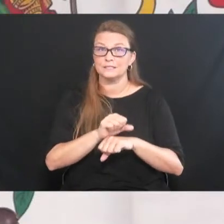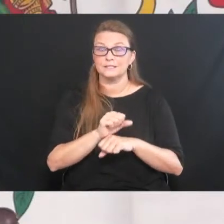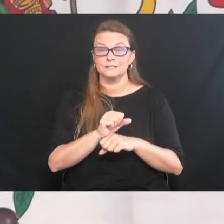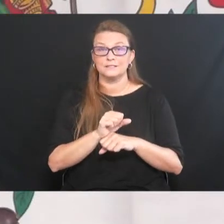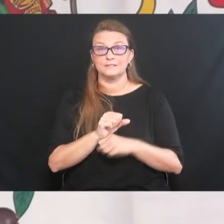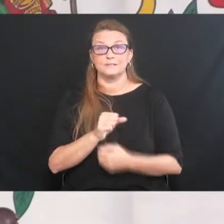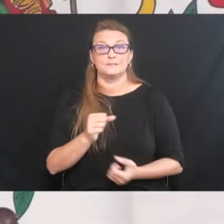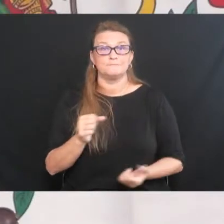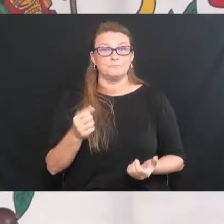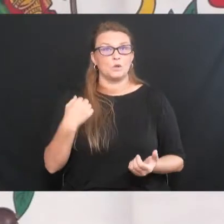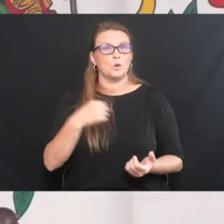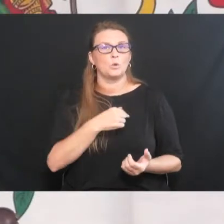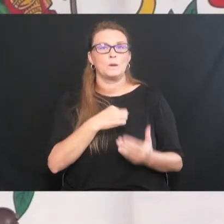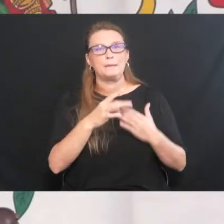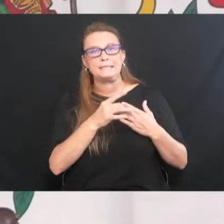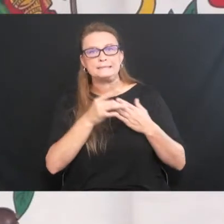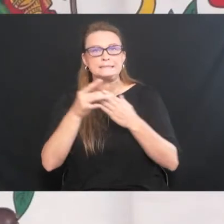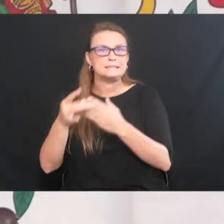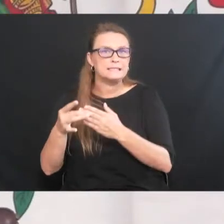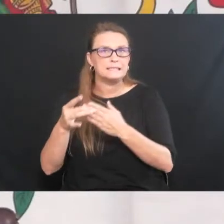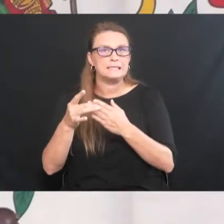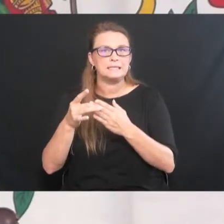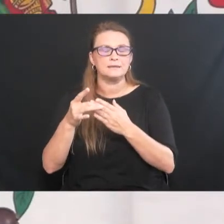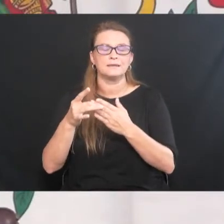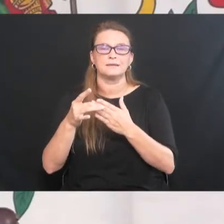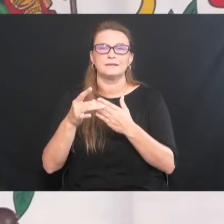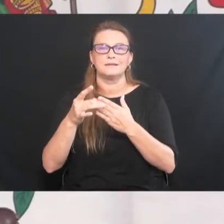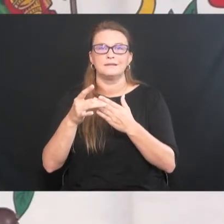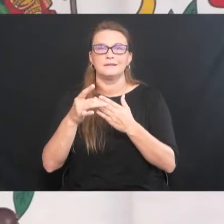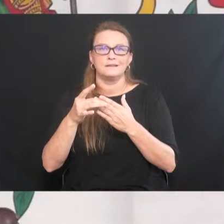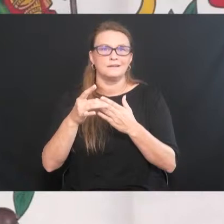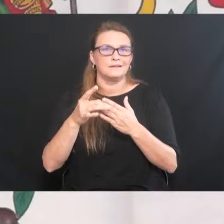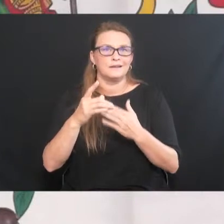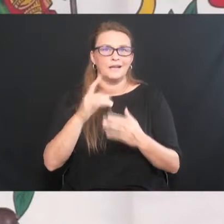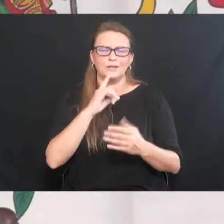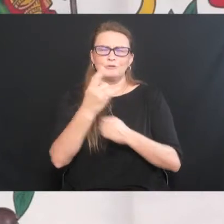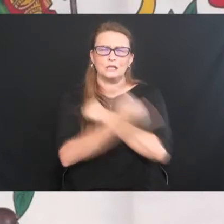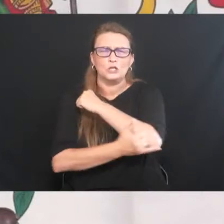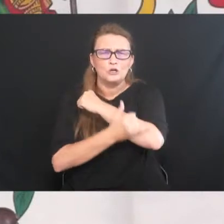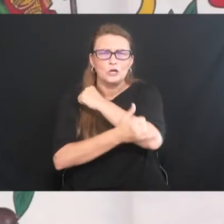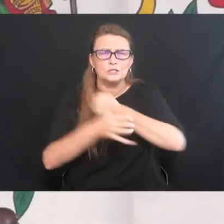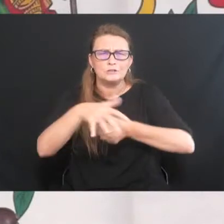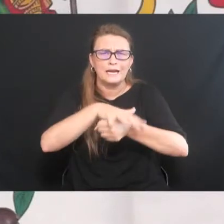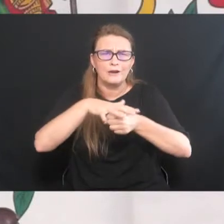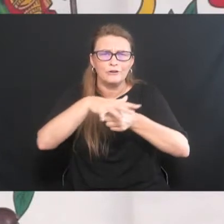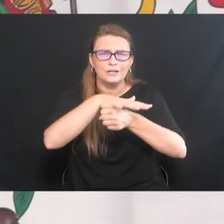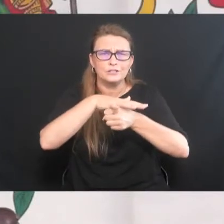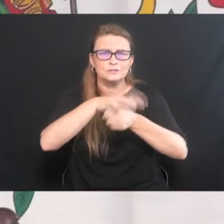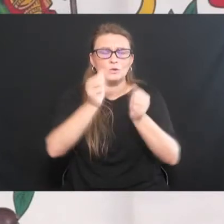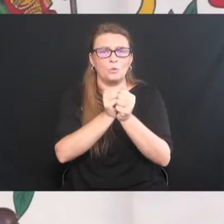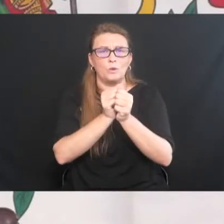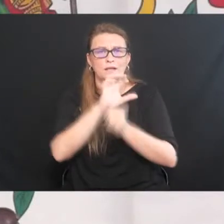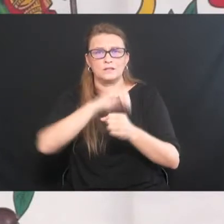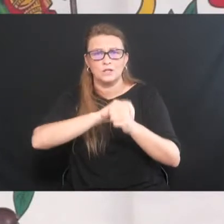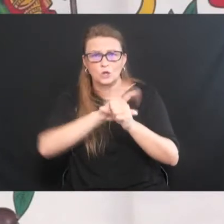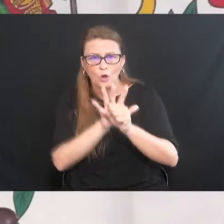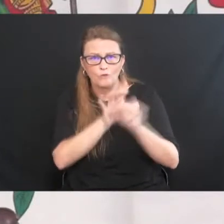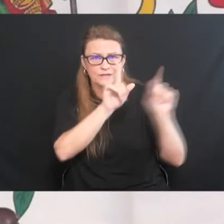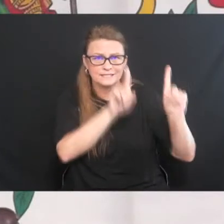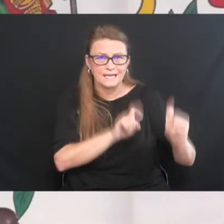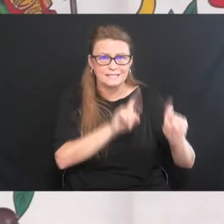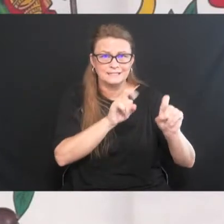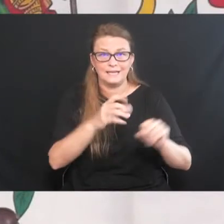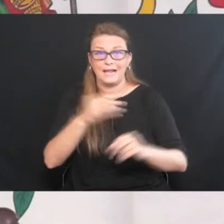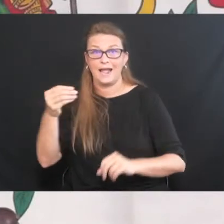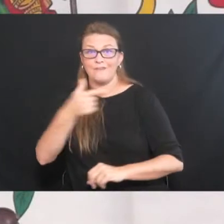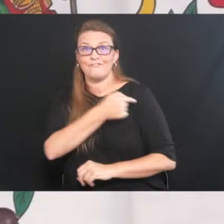been leading the charge, particularly in the most rural areas with the COVID-19 testing and